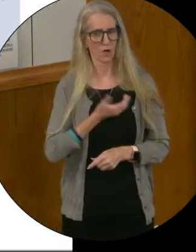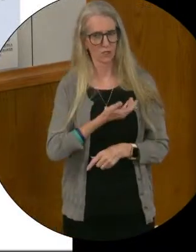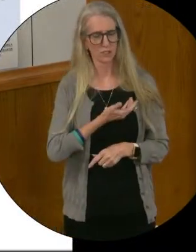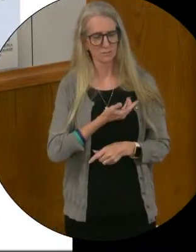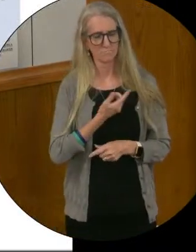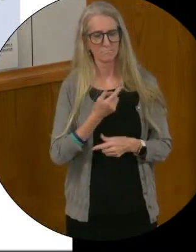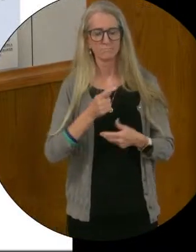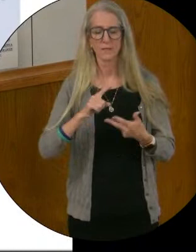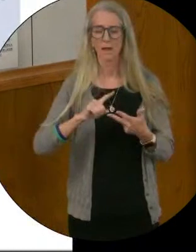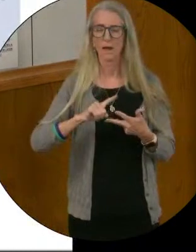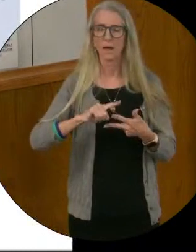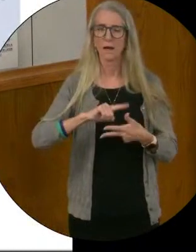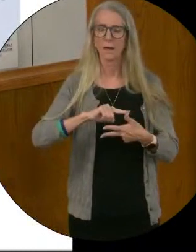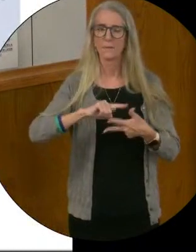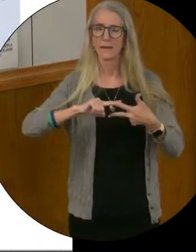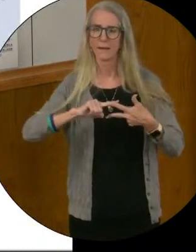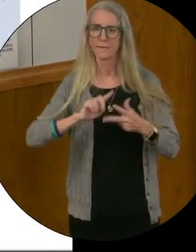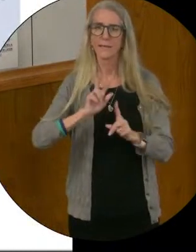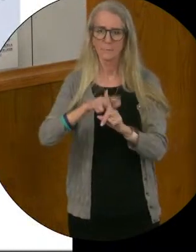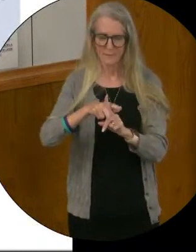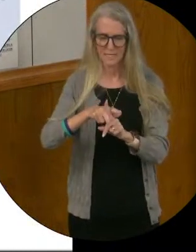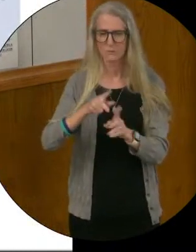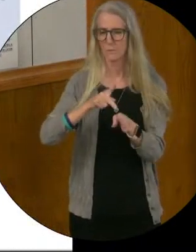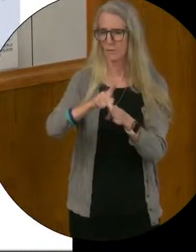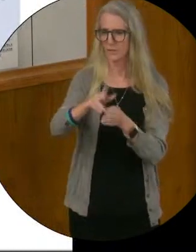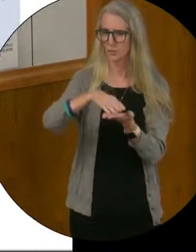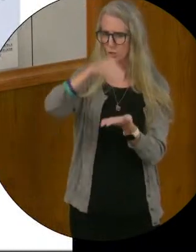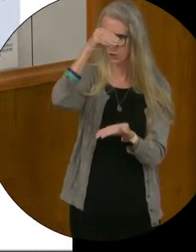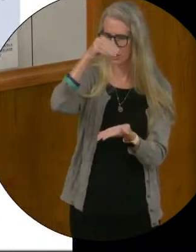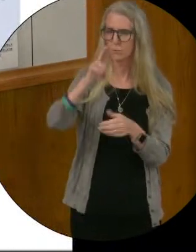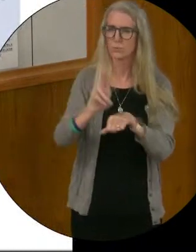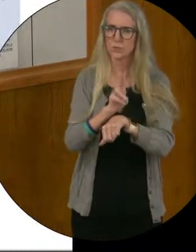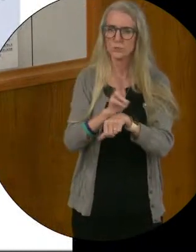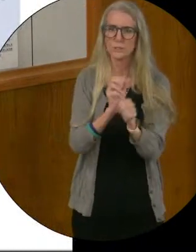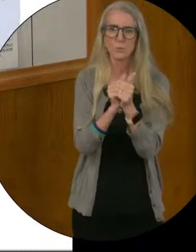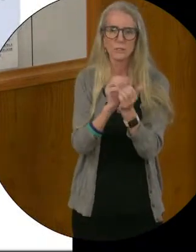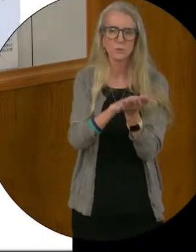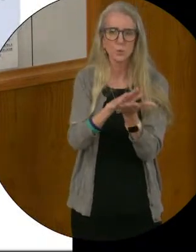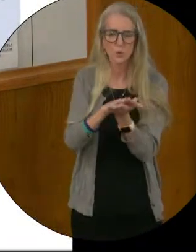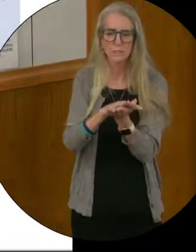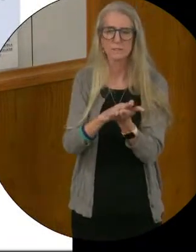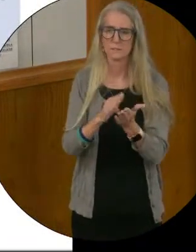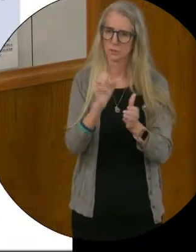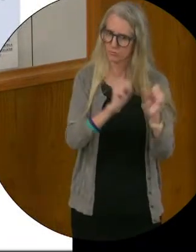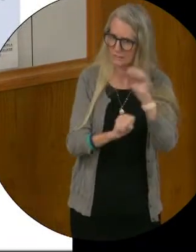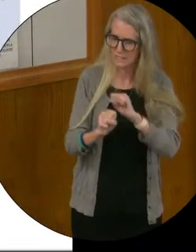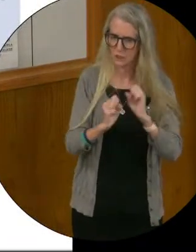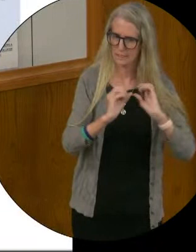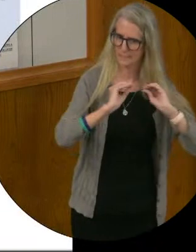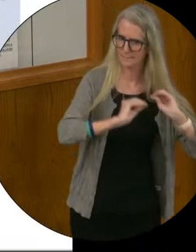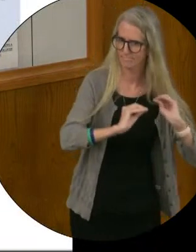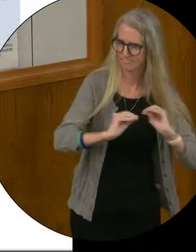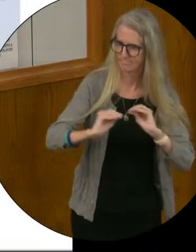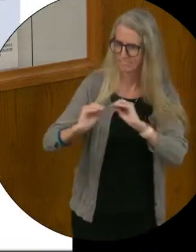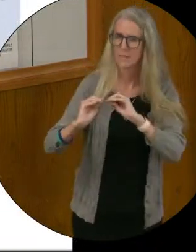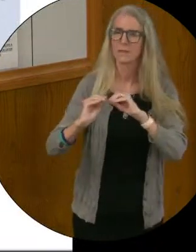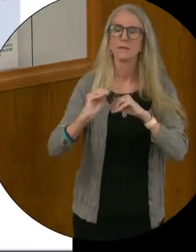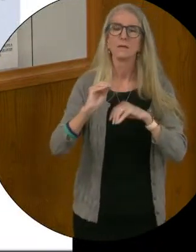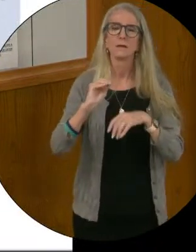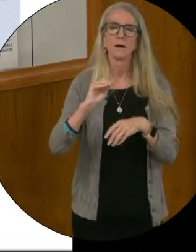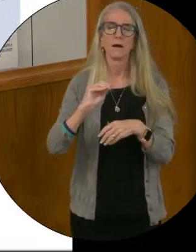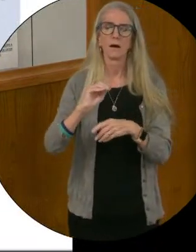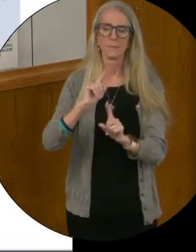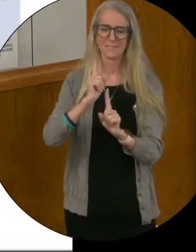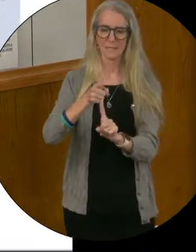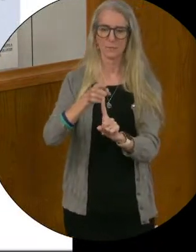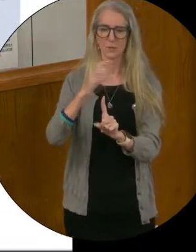The implementation of that professional learning that we are doing with schools that's very strategic around this work. Deliberate course